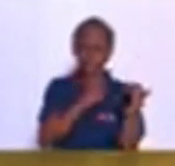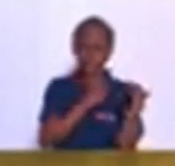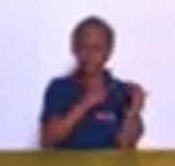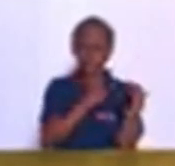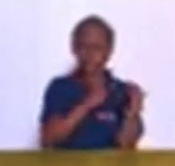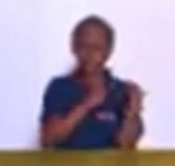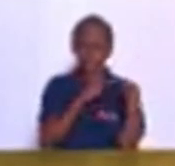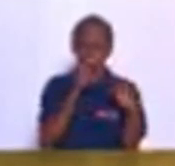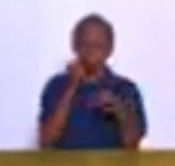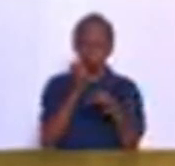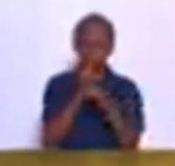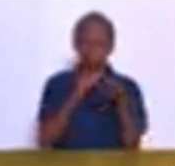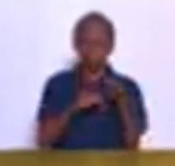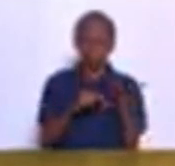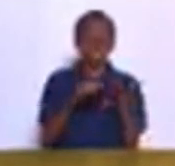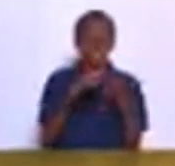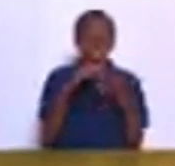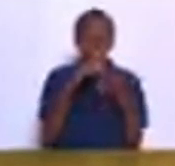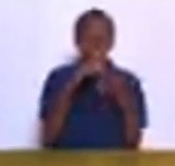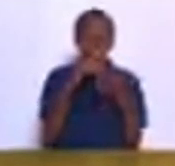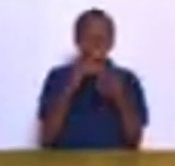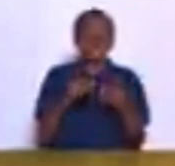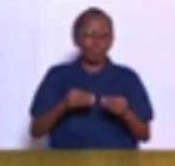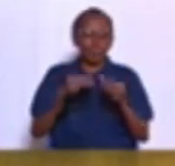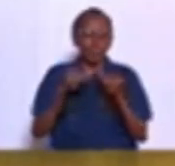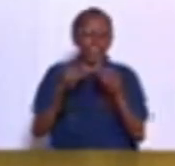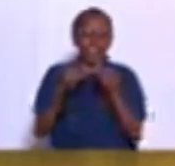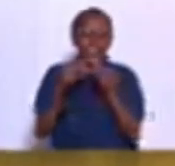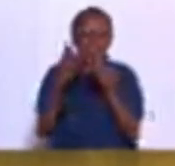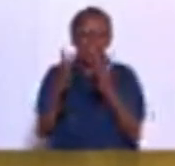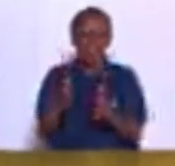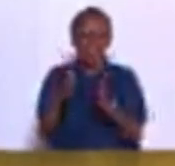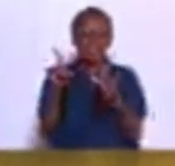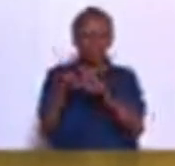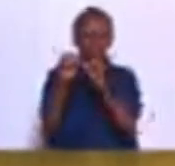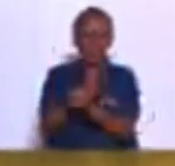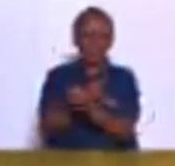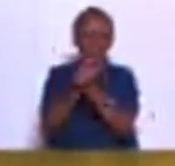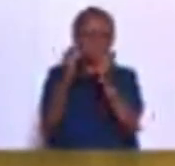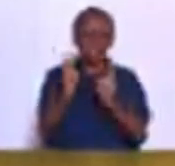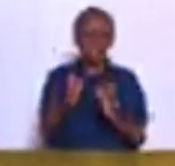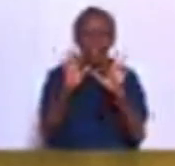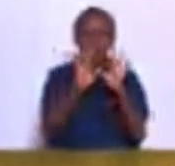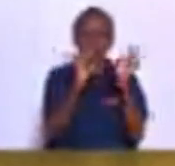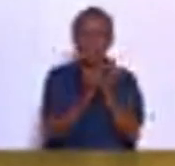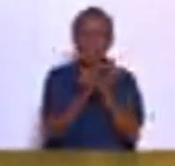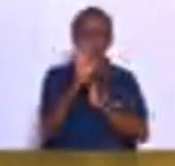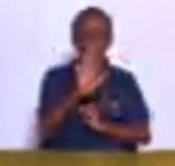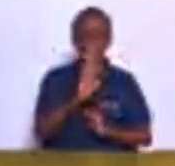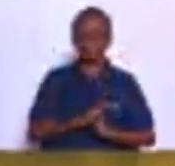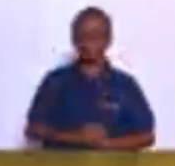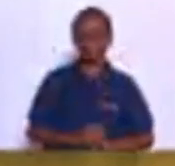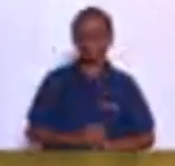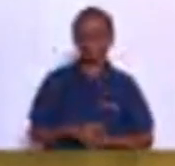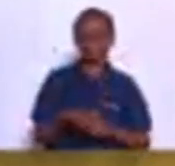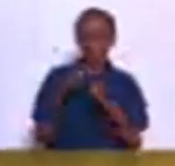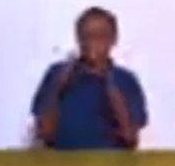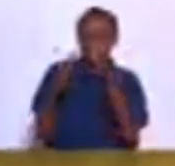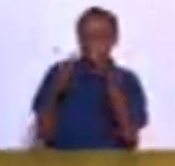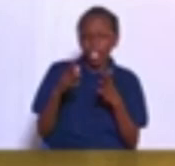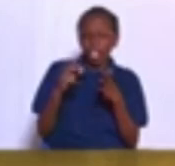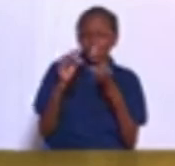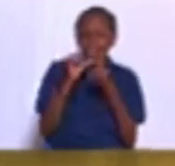to be pretty clear, defined as a provider and protector of his family. By the way, the